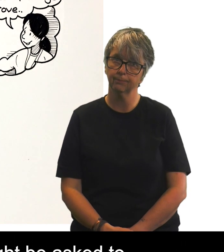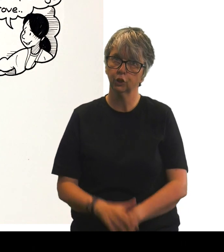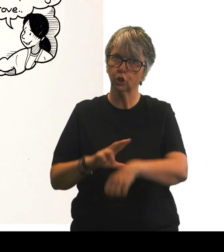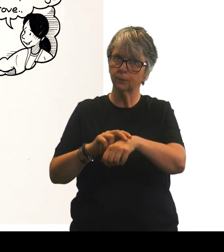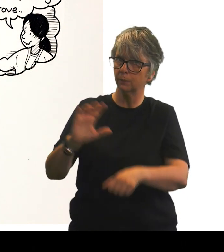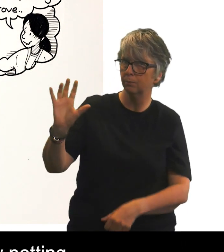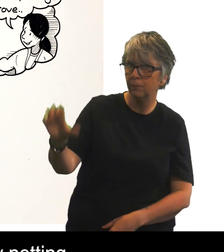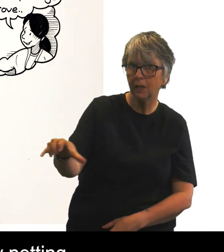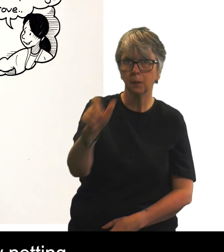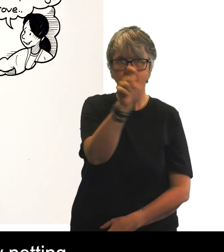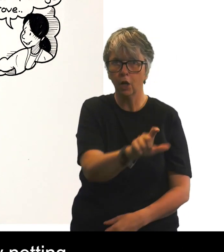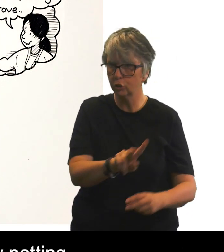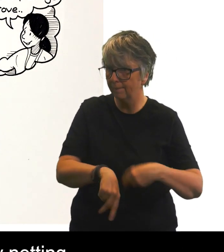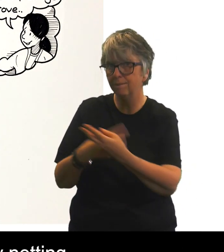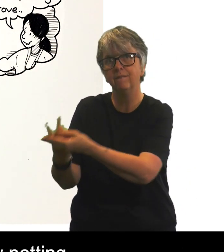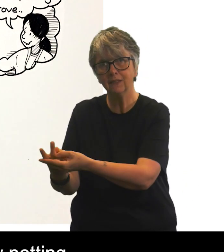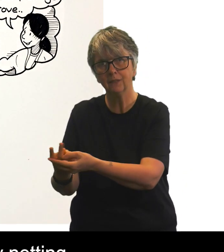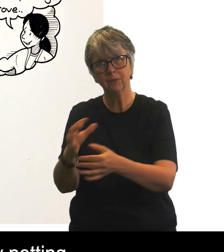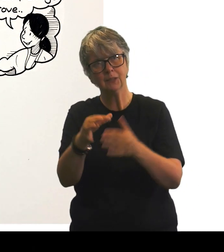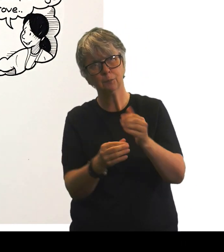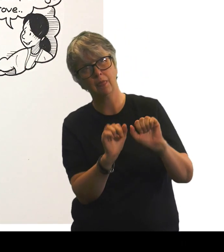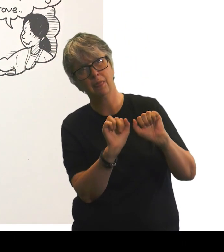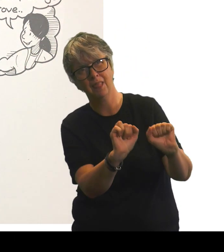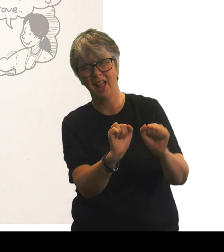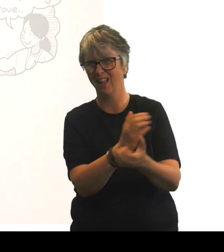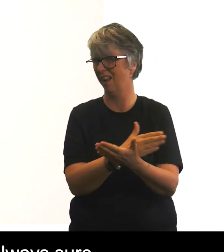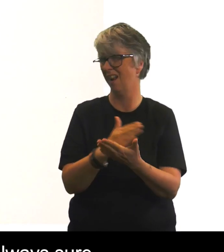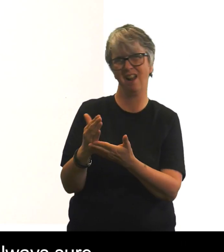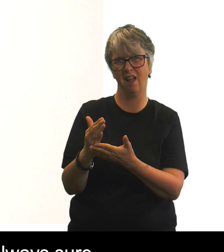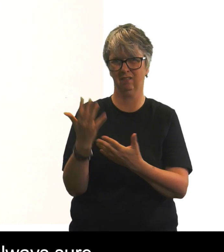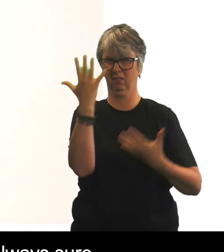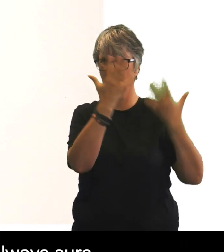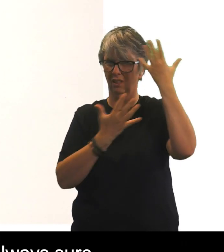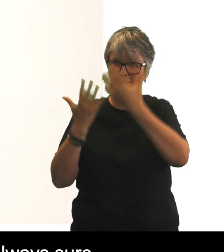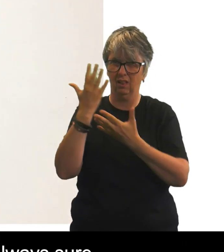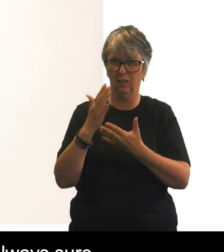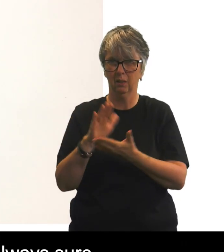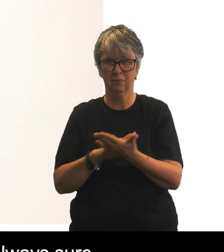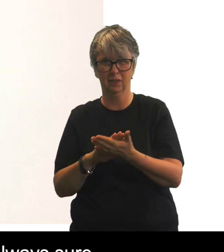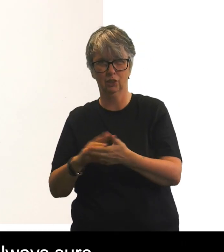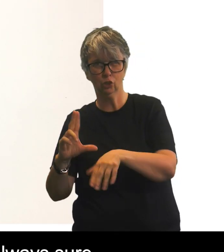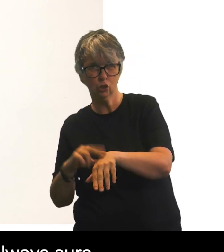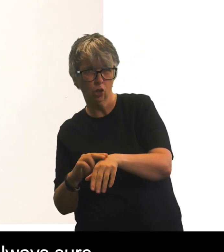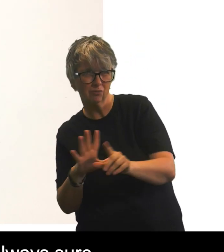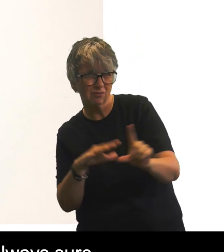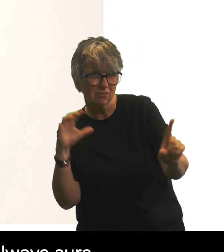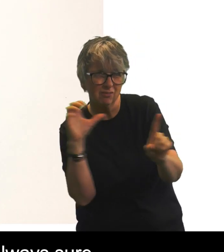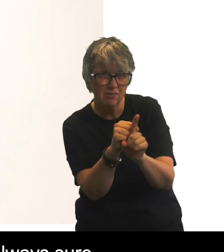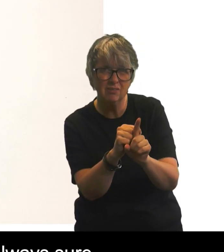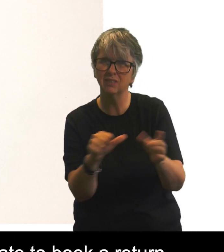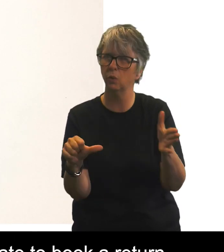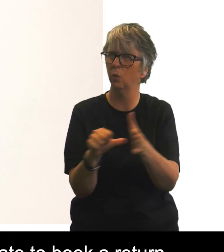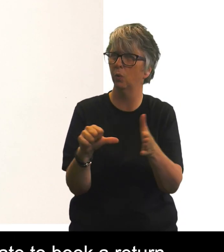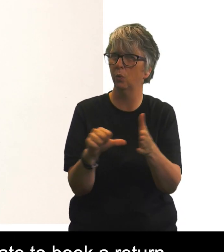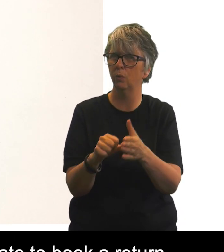necessary. This is often called safety netting. However, patients are not always sure what symptoms to keep track